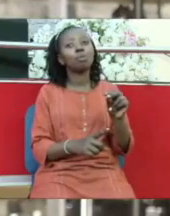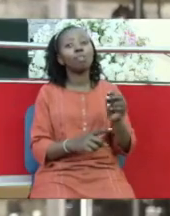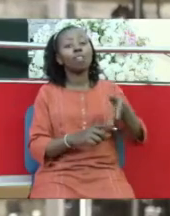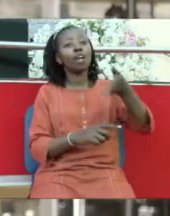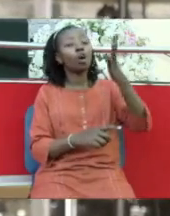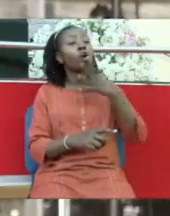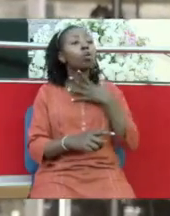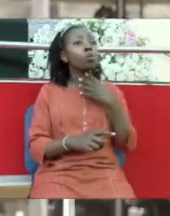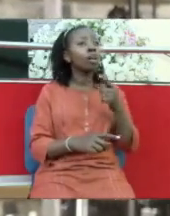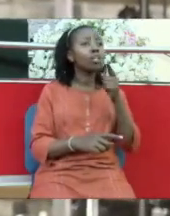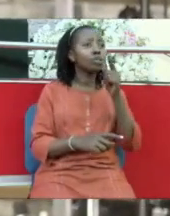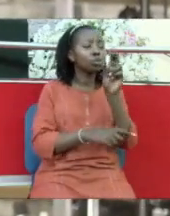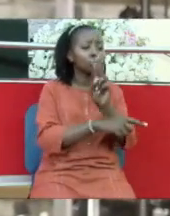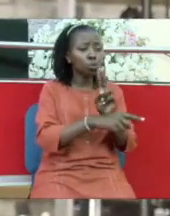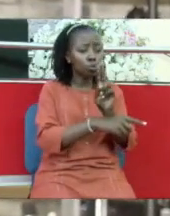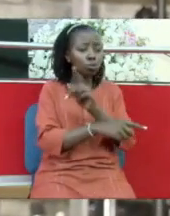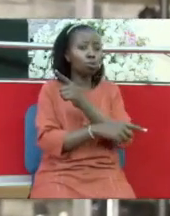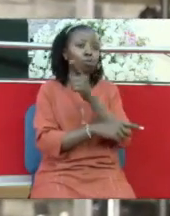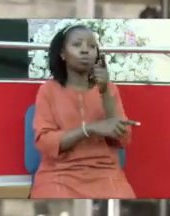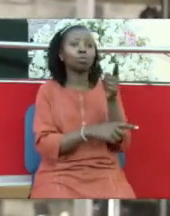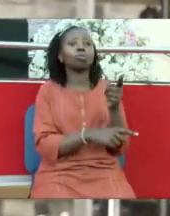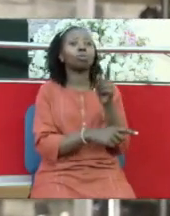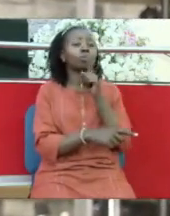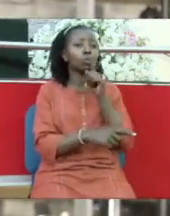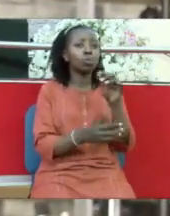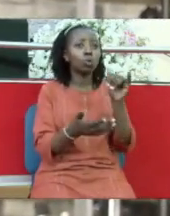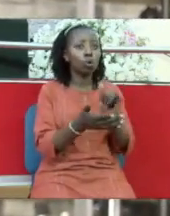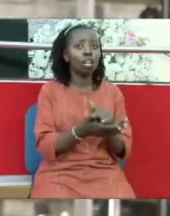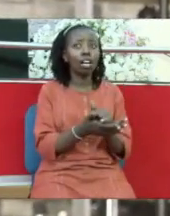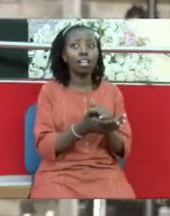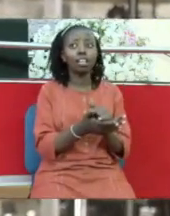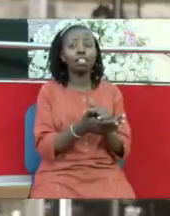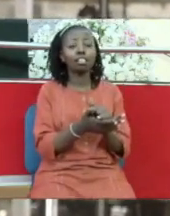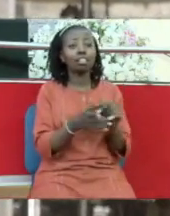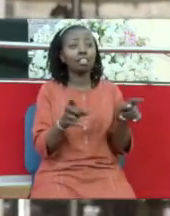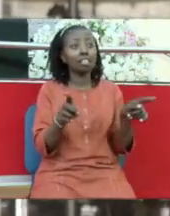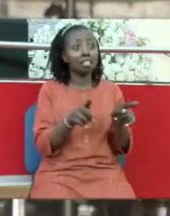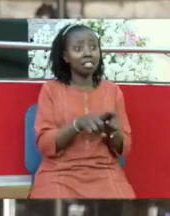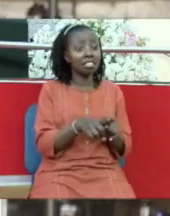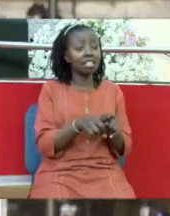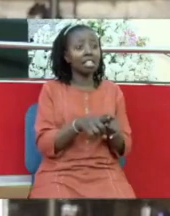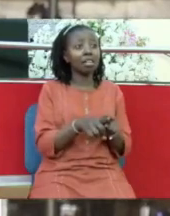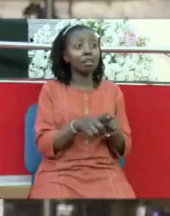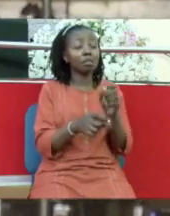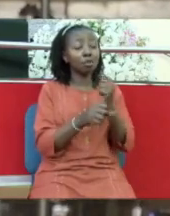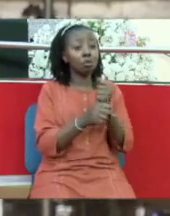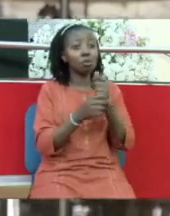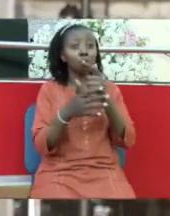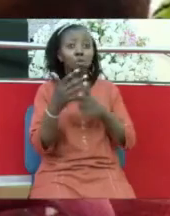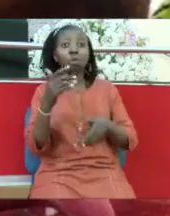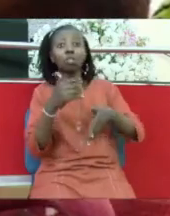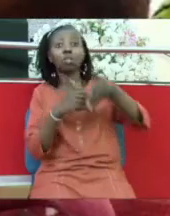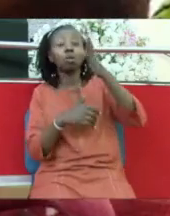wants to use us. So that we can also be part of what God is doing.